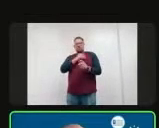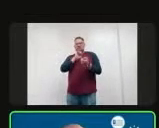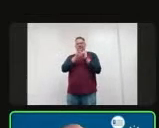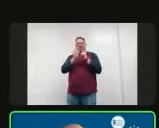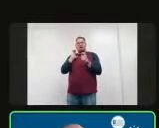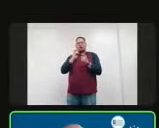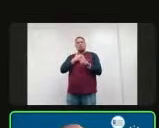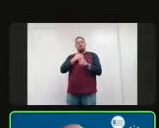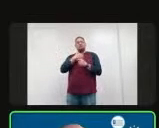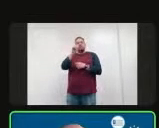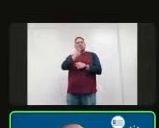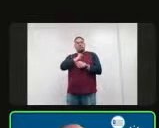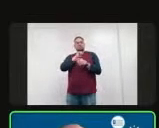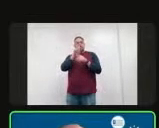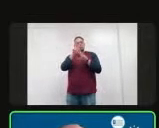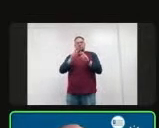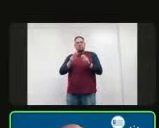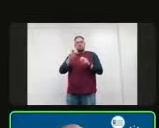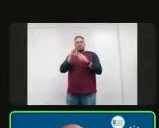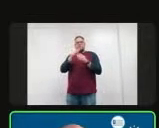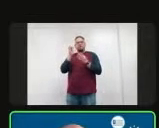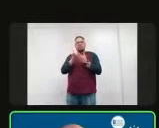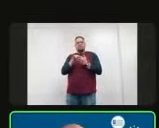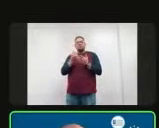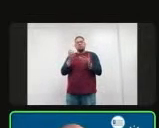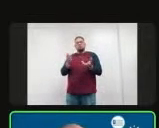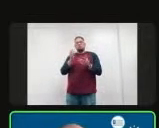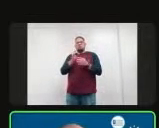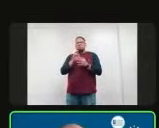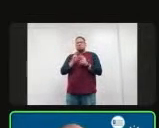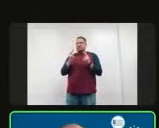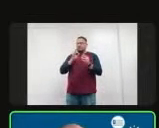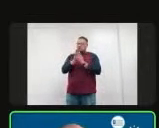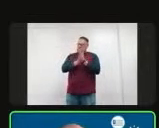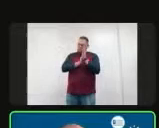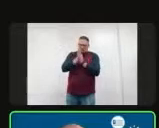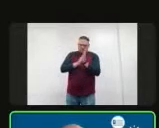self-assessment, and it's very rigorous,